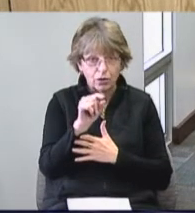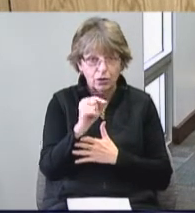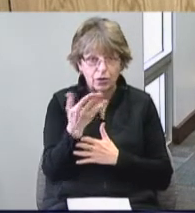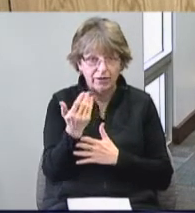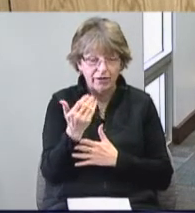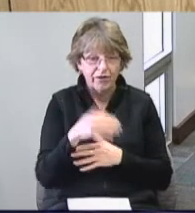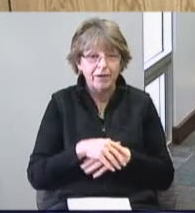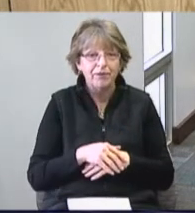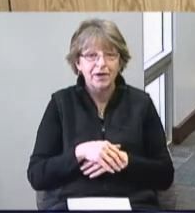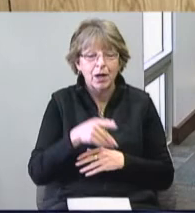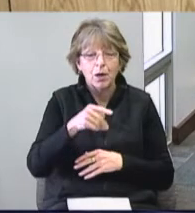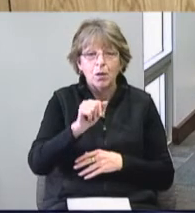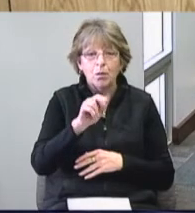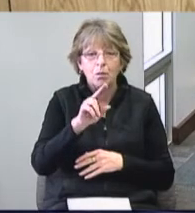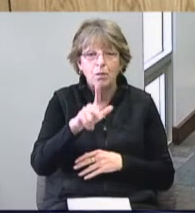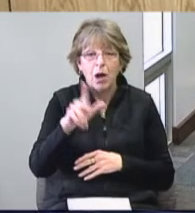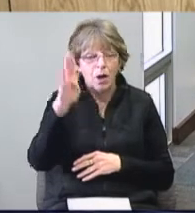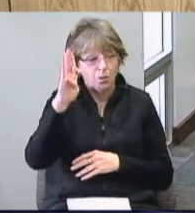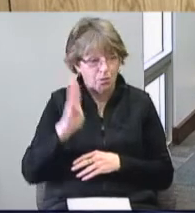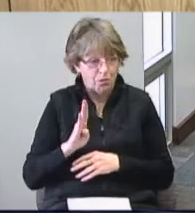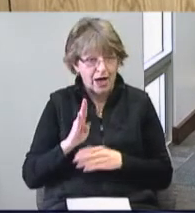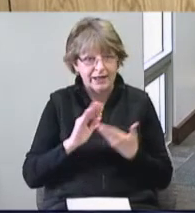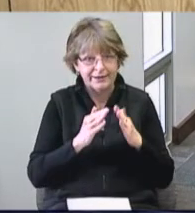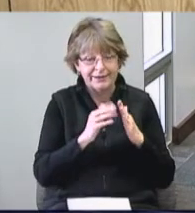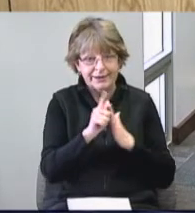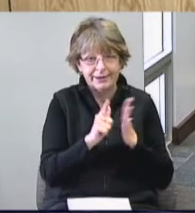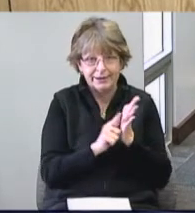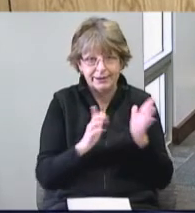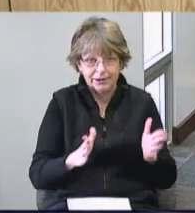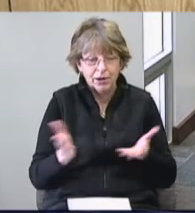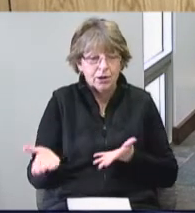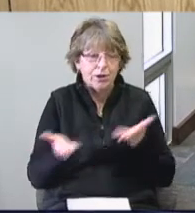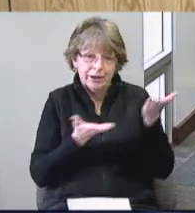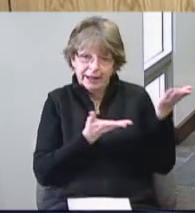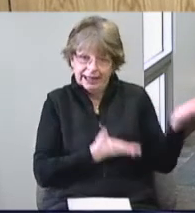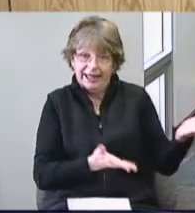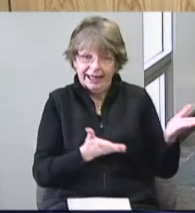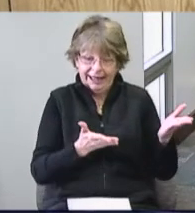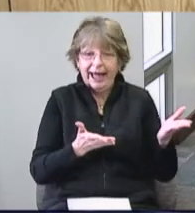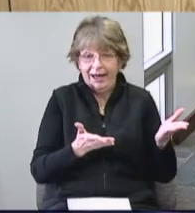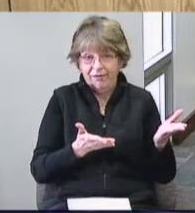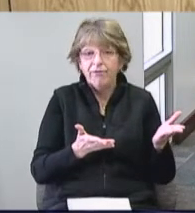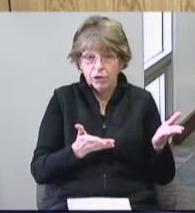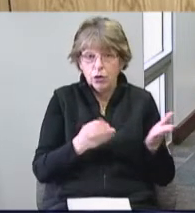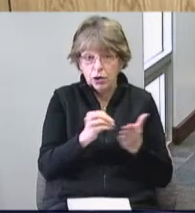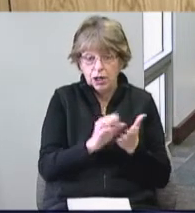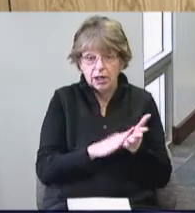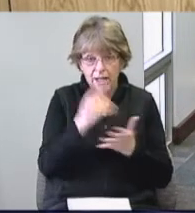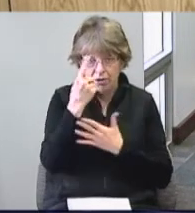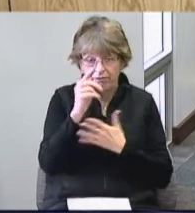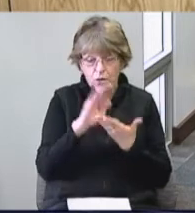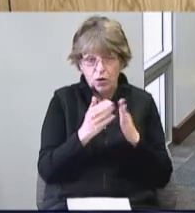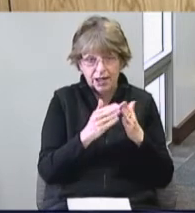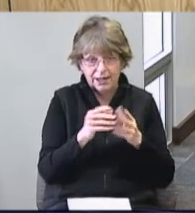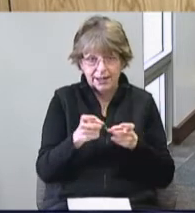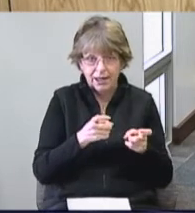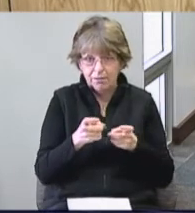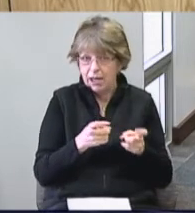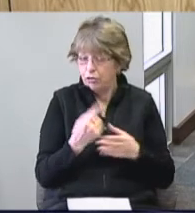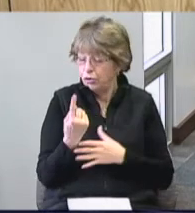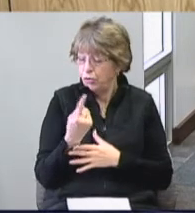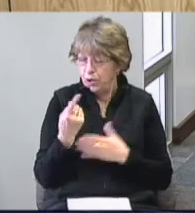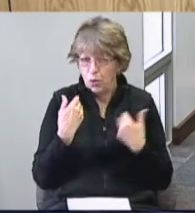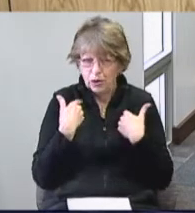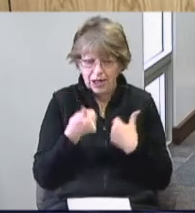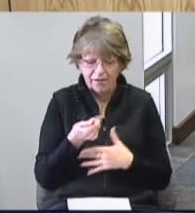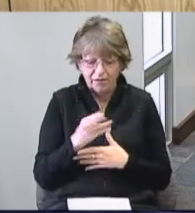Brown, City Attorney. You have before you the proposed contract for the city manager for 2015. Really only just a couple changes